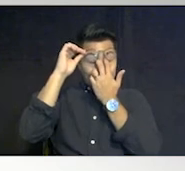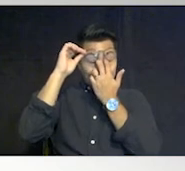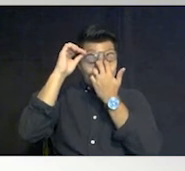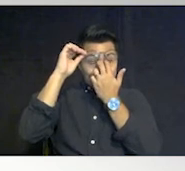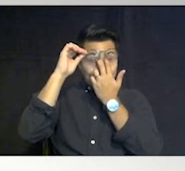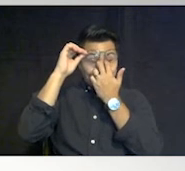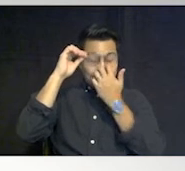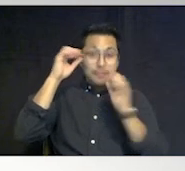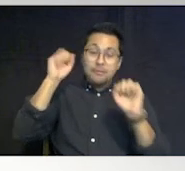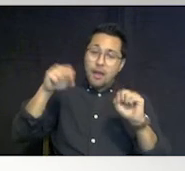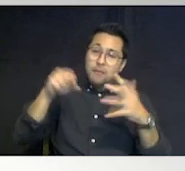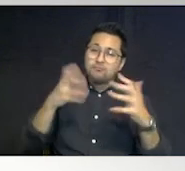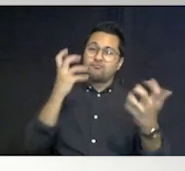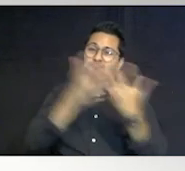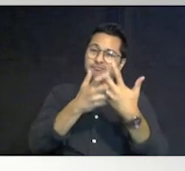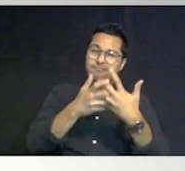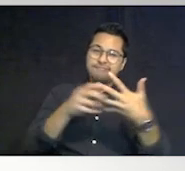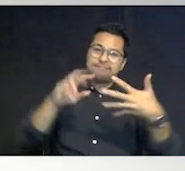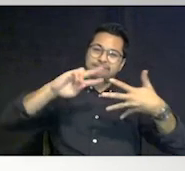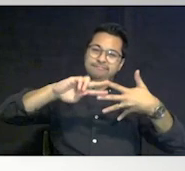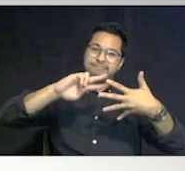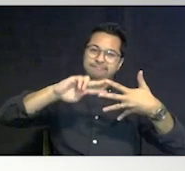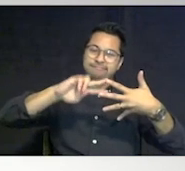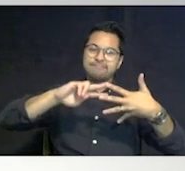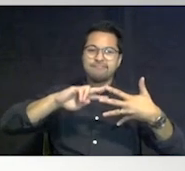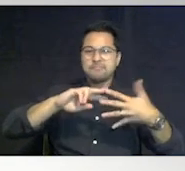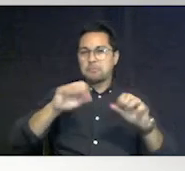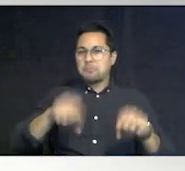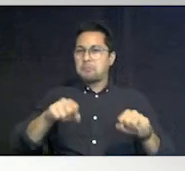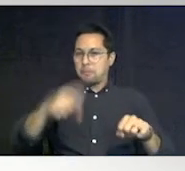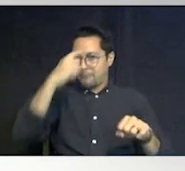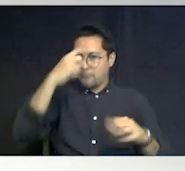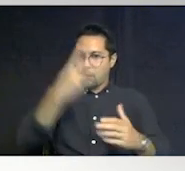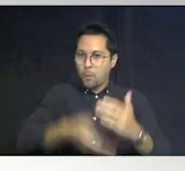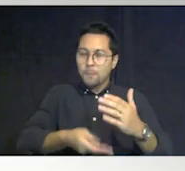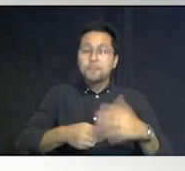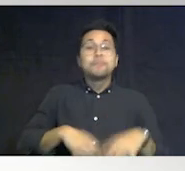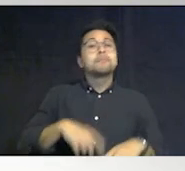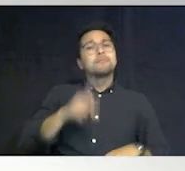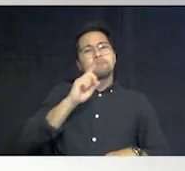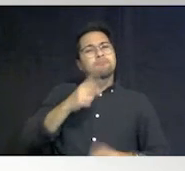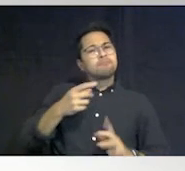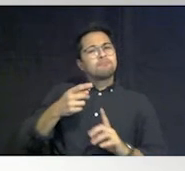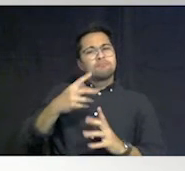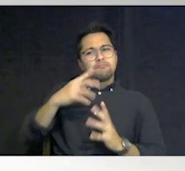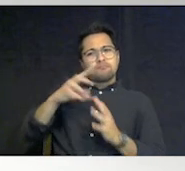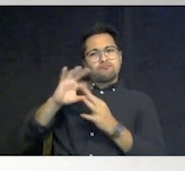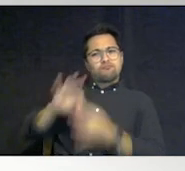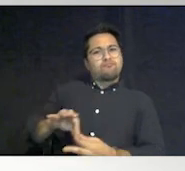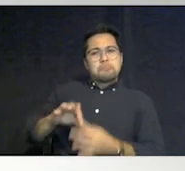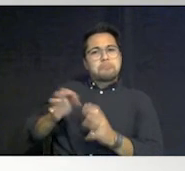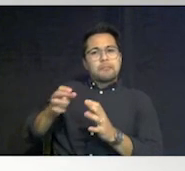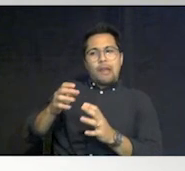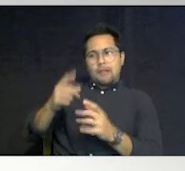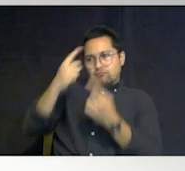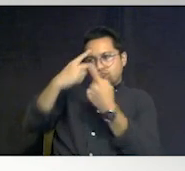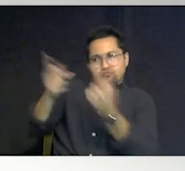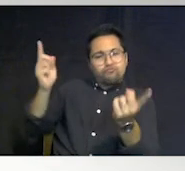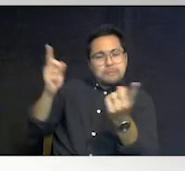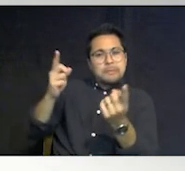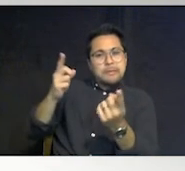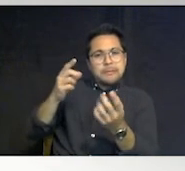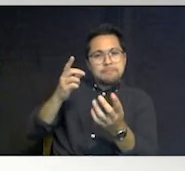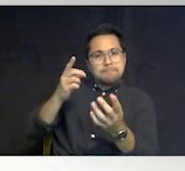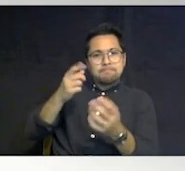inside of stage 2 or 3. There's kind of potential for either one of them. But we're talking about a simple disagreement of the amount of